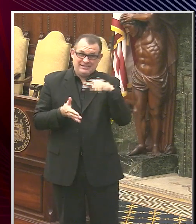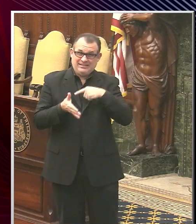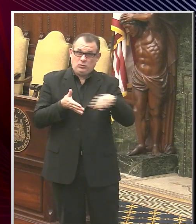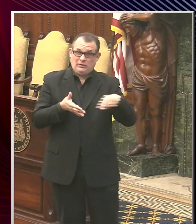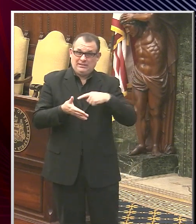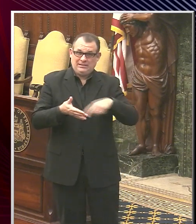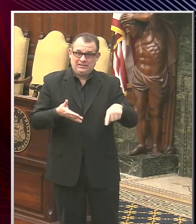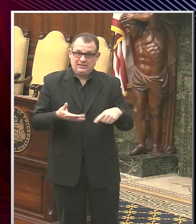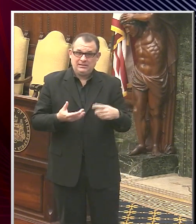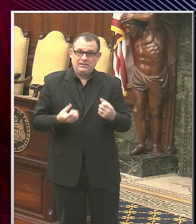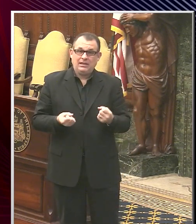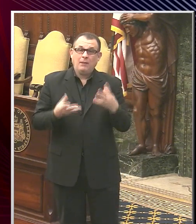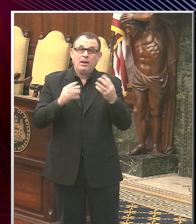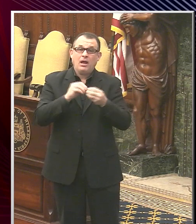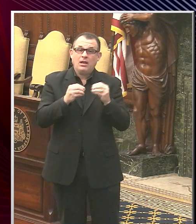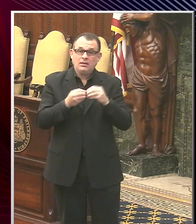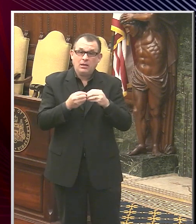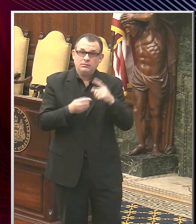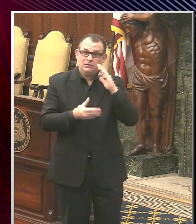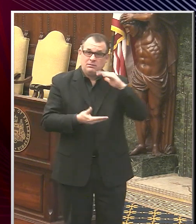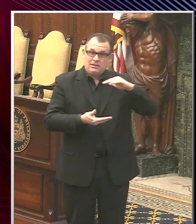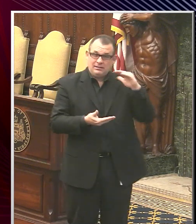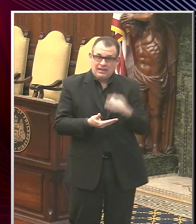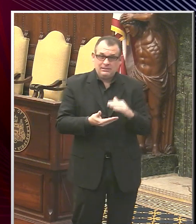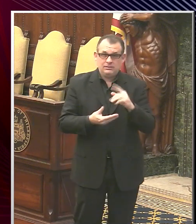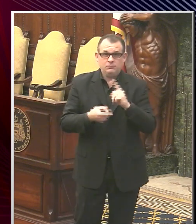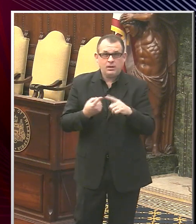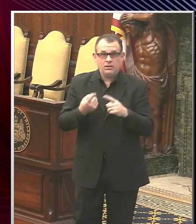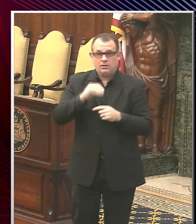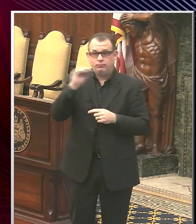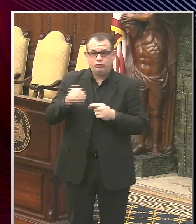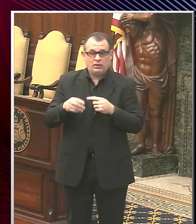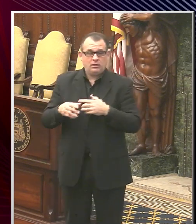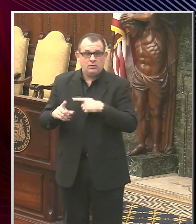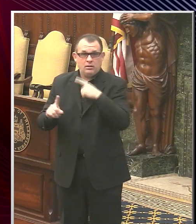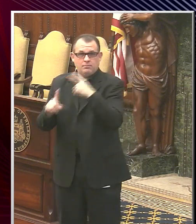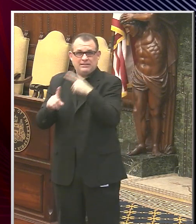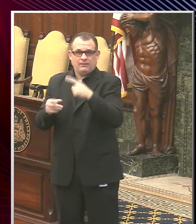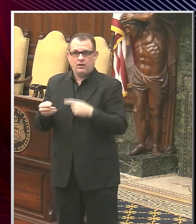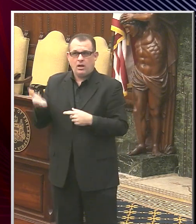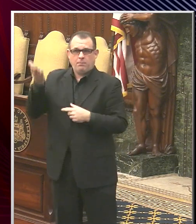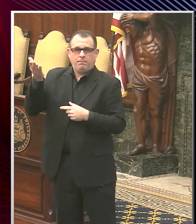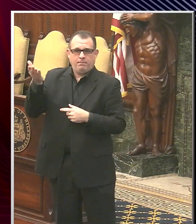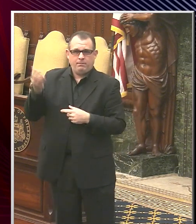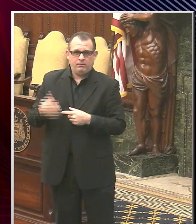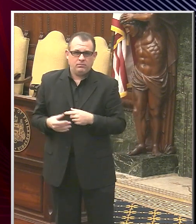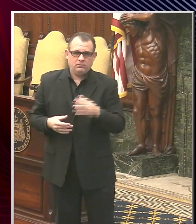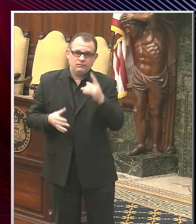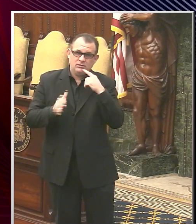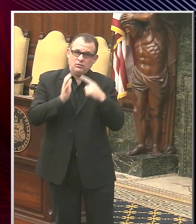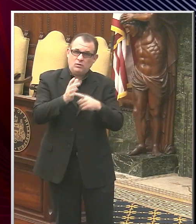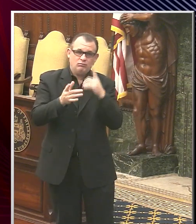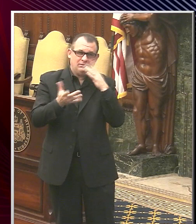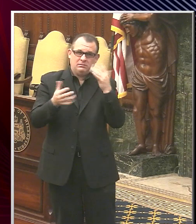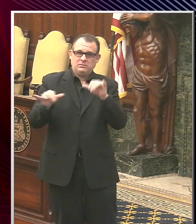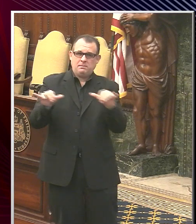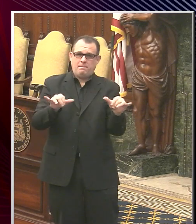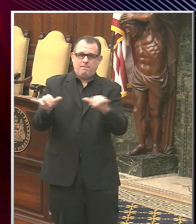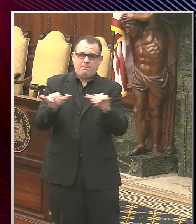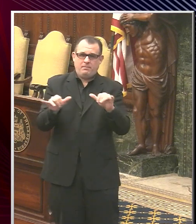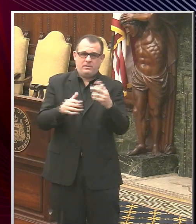decrease in the number of cases, but an increase in the percent positive. Overall, I'd say that means that the epidemic was about the same last week as it was the